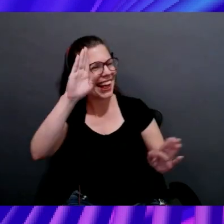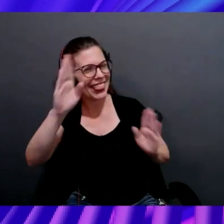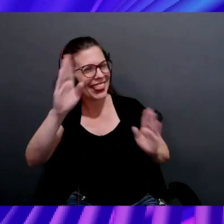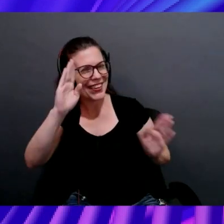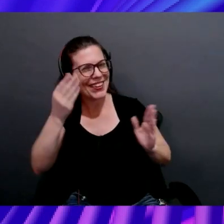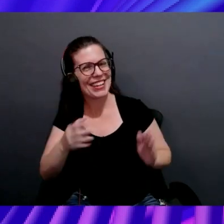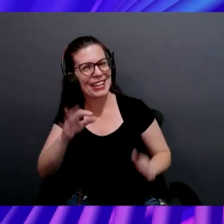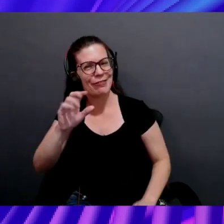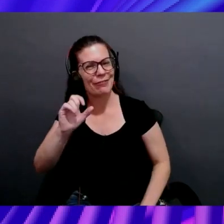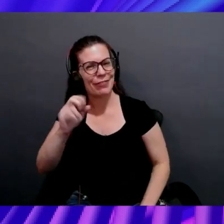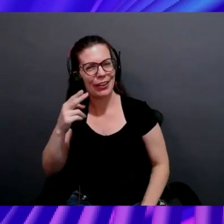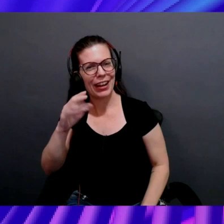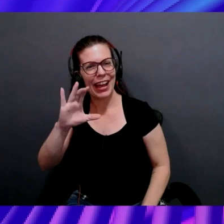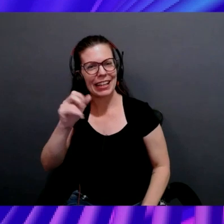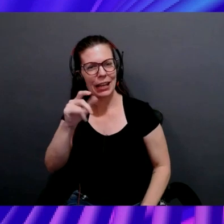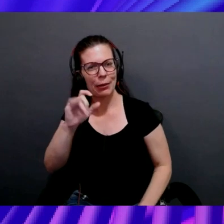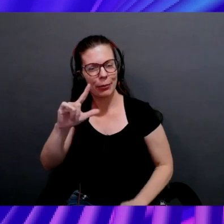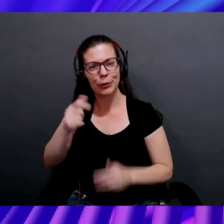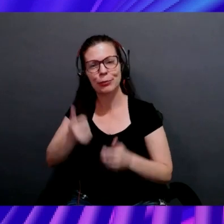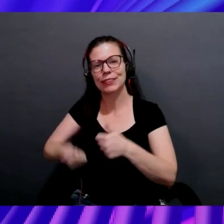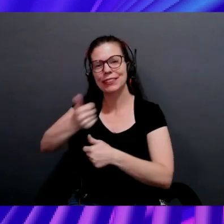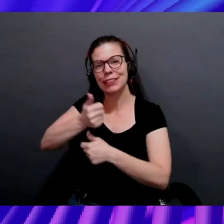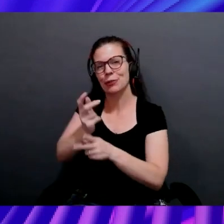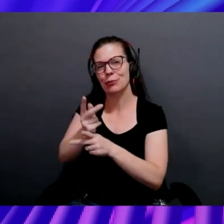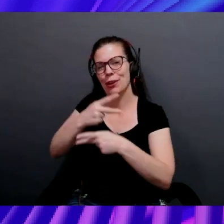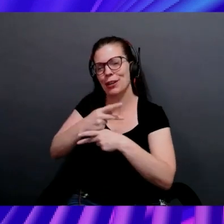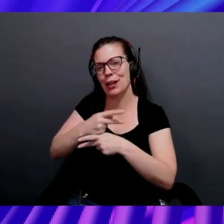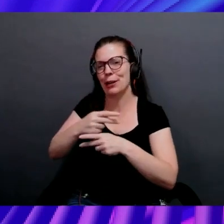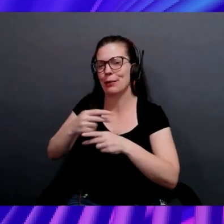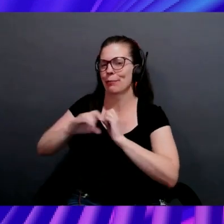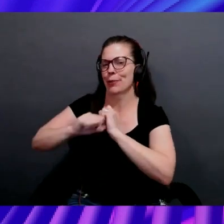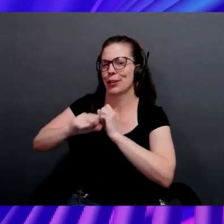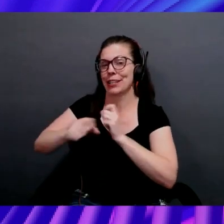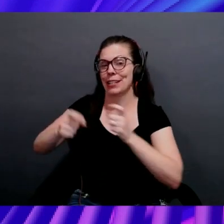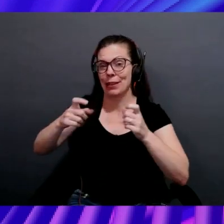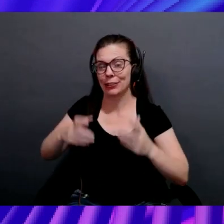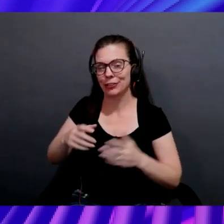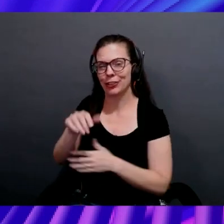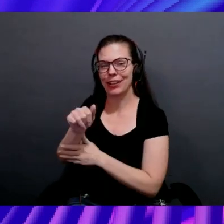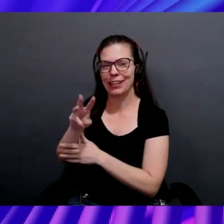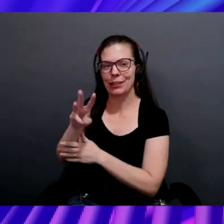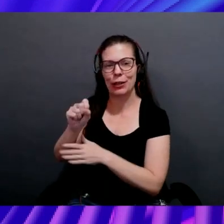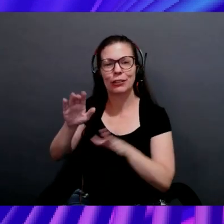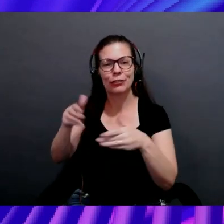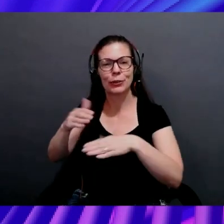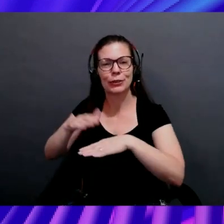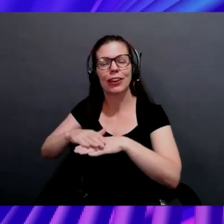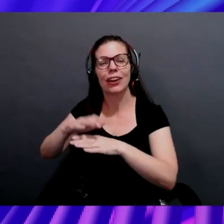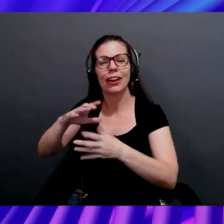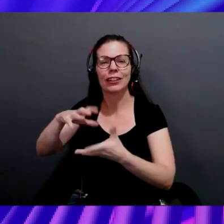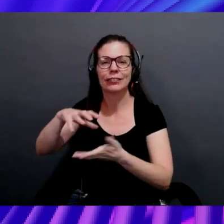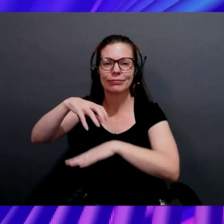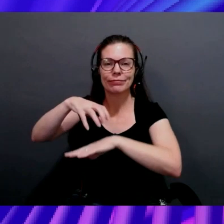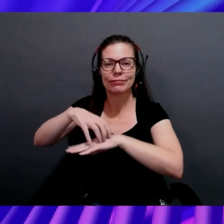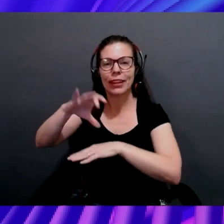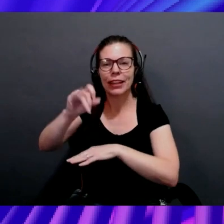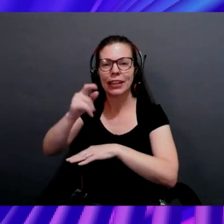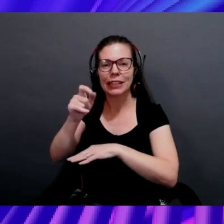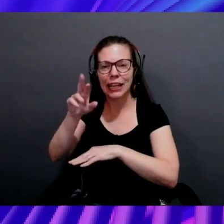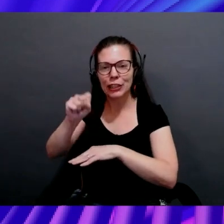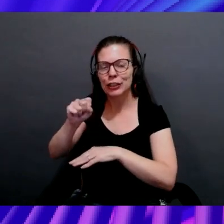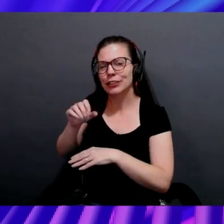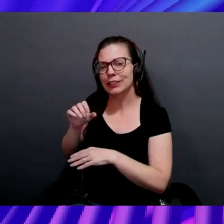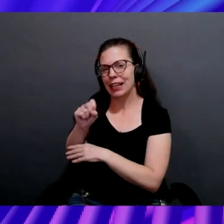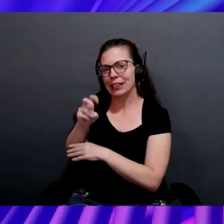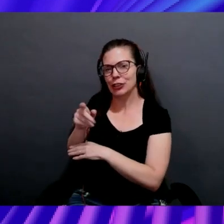Farah Campbell. I'm a senior product marketing manager at AWS, focusing on containers and serverless. I'm having a great time